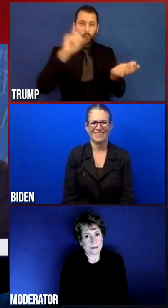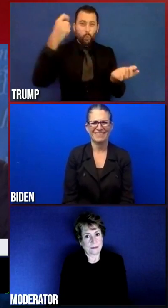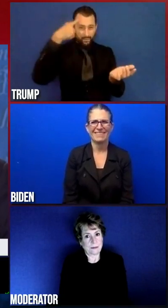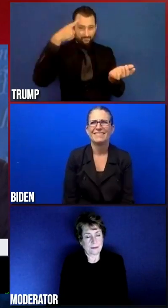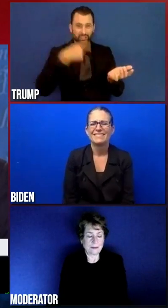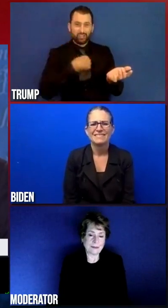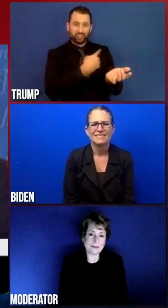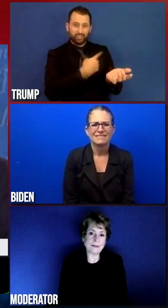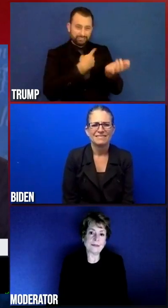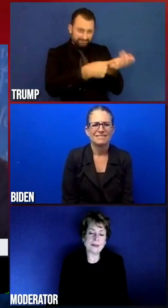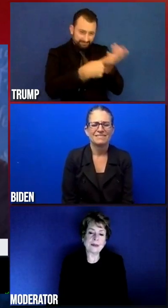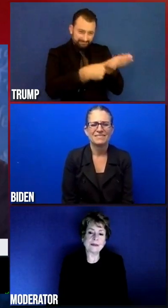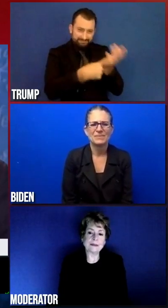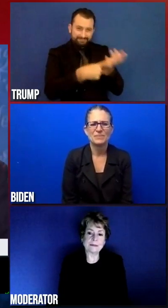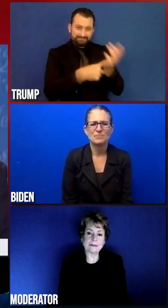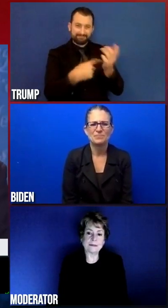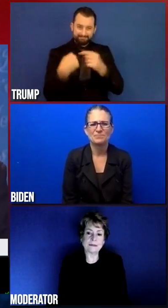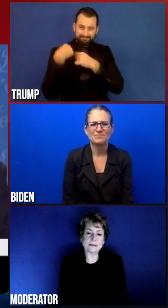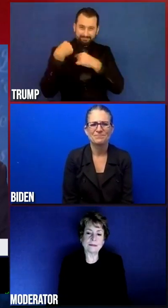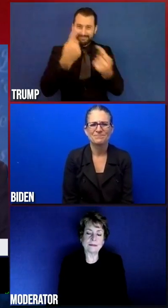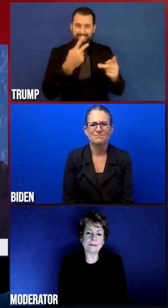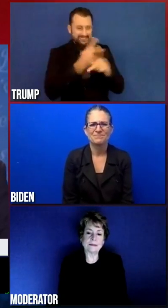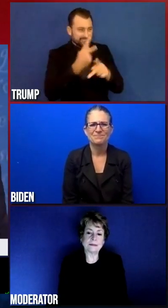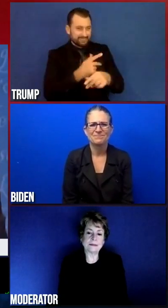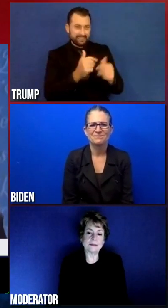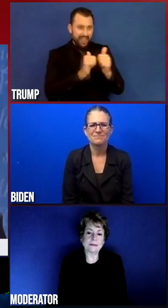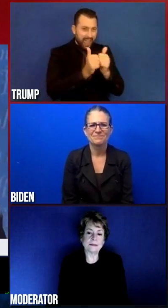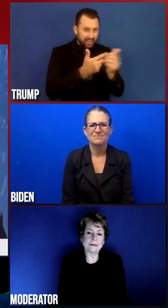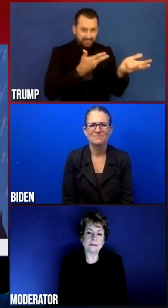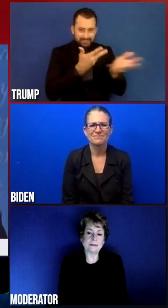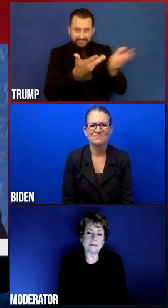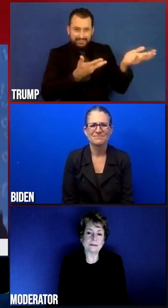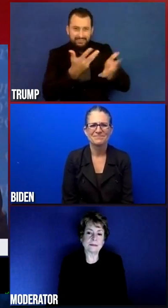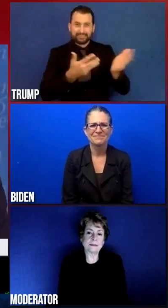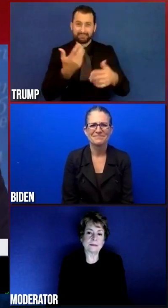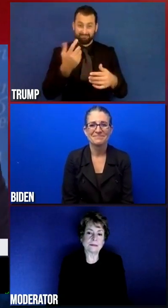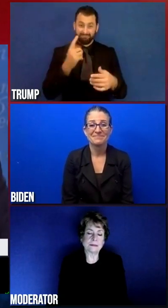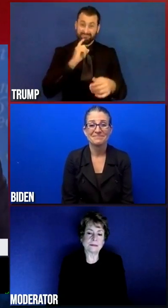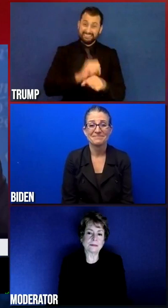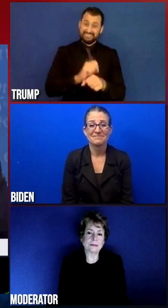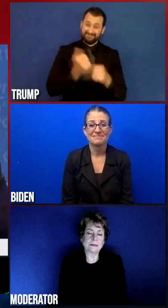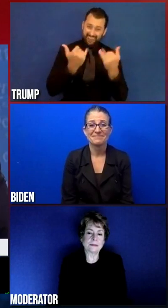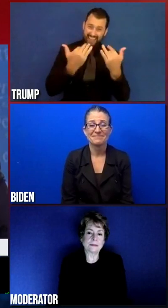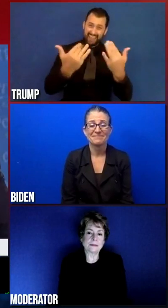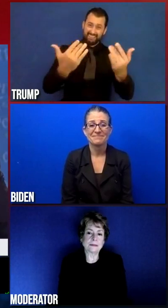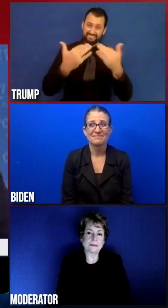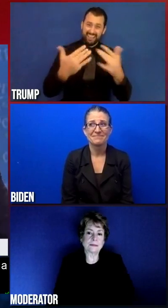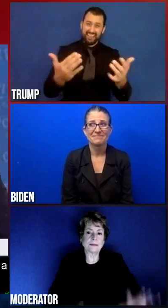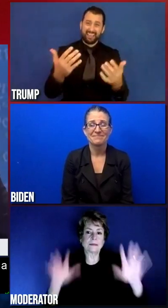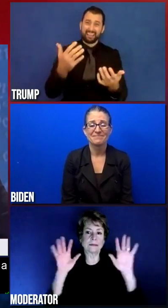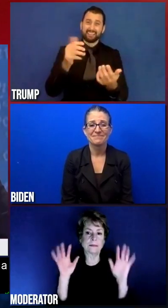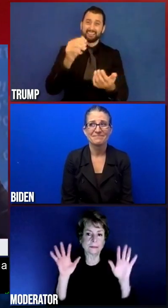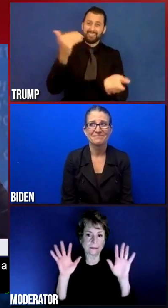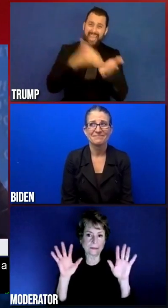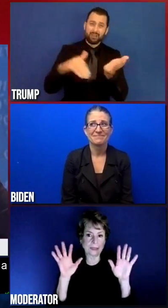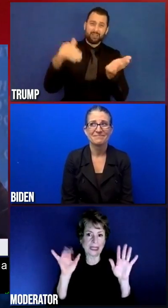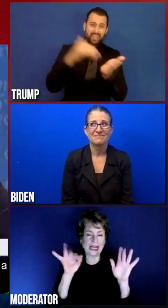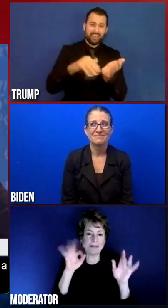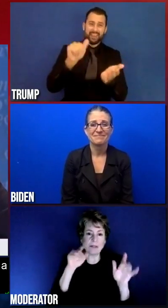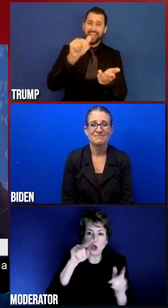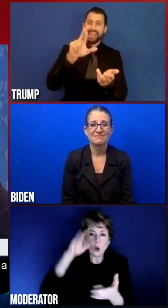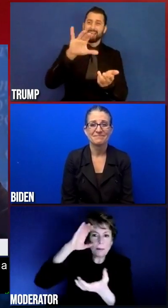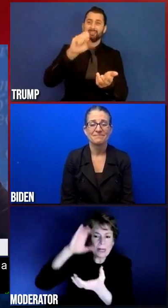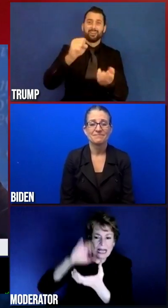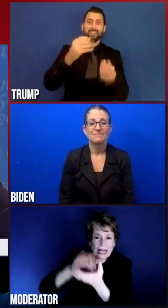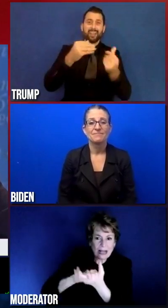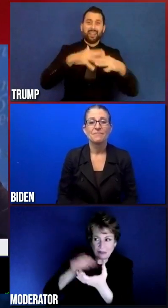acres of land just burned to the ground. But, sir, That's burning down because of a lack of But, management. sir, if you believe in the science of climate change, why